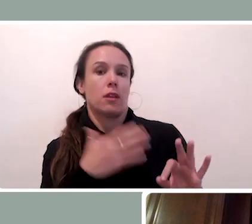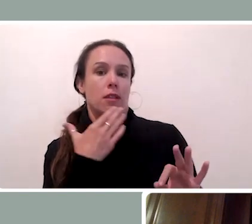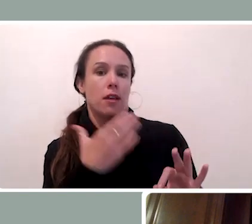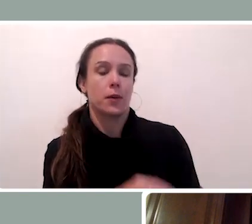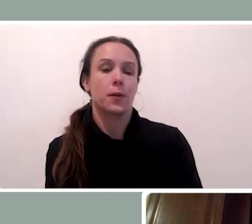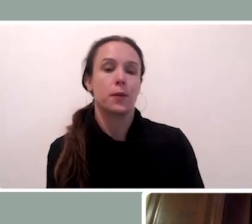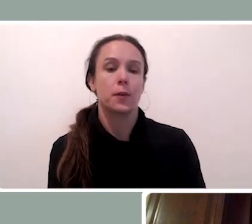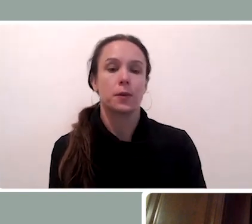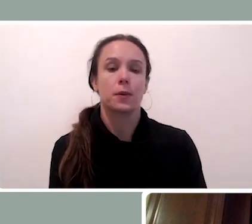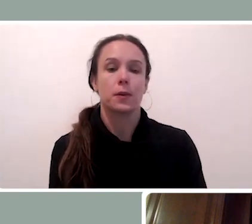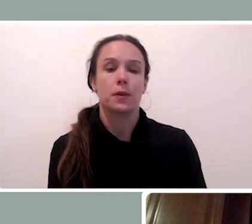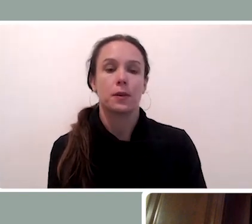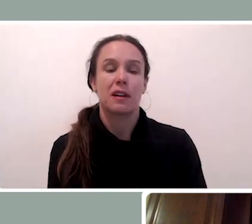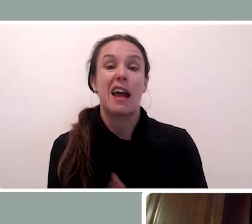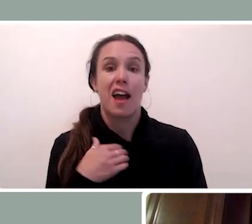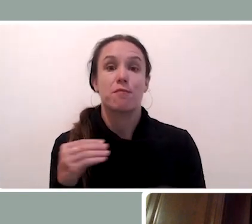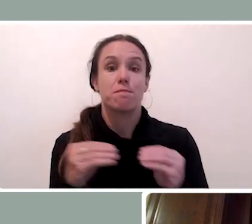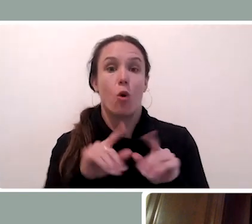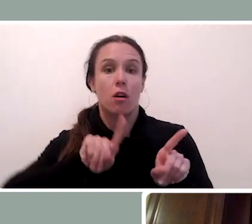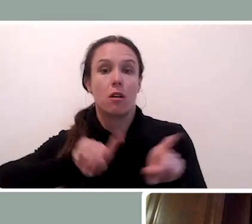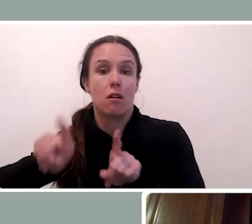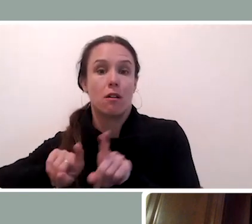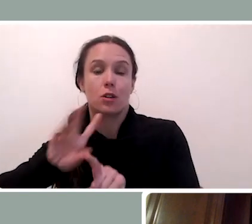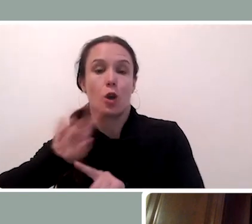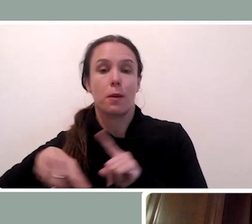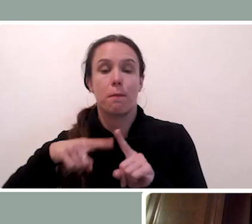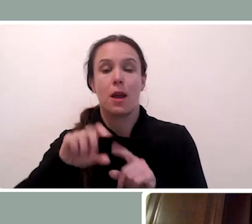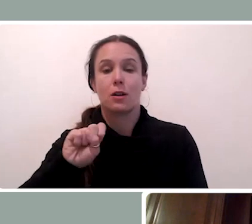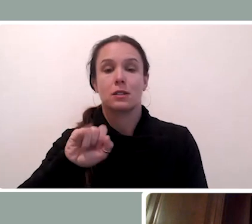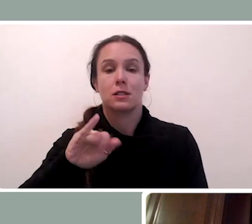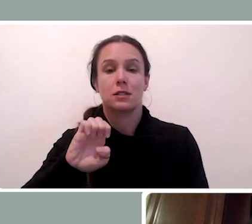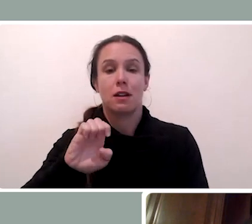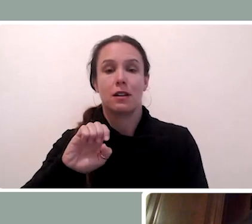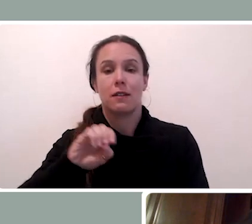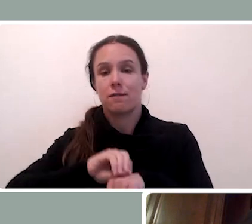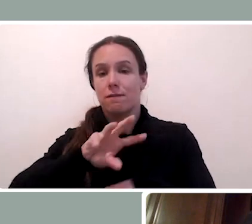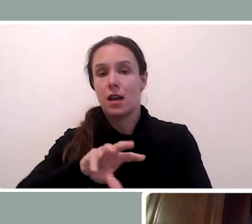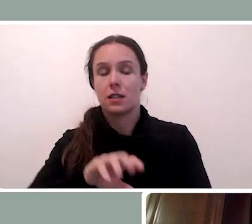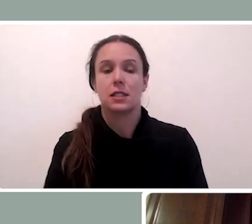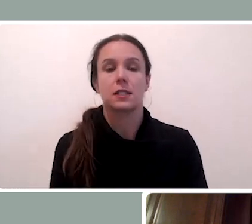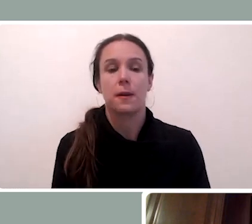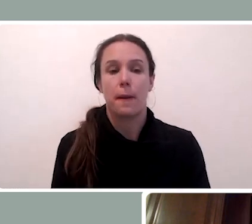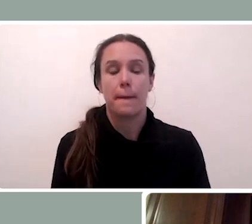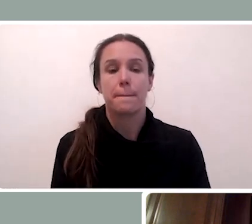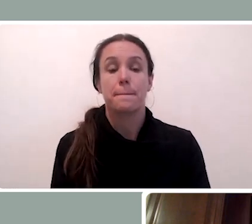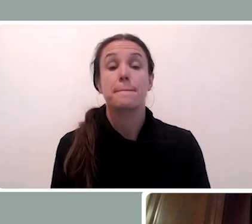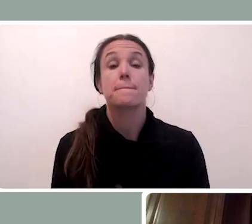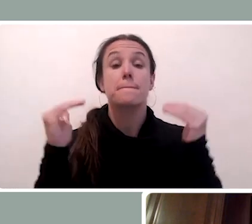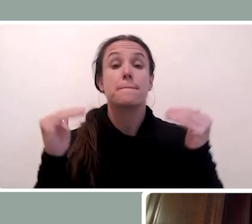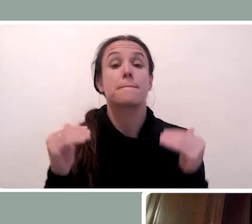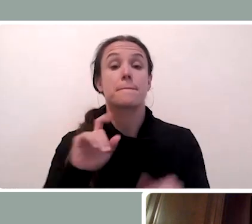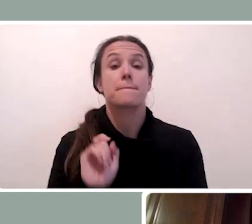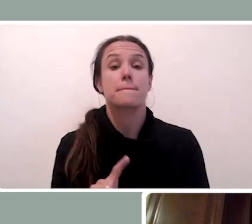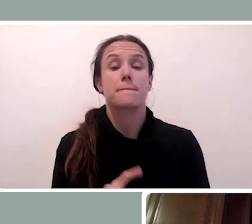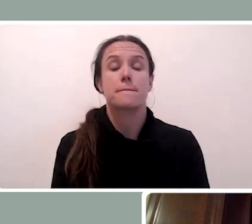will ask some questions about side effects during this program. We have a Sure. number of these Absolutely. questions. Yeah. Our next question is